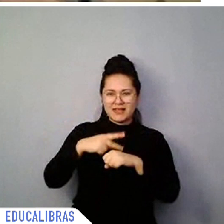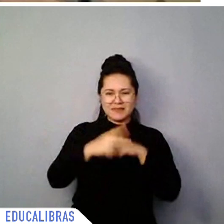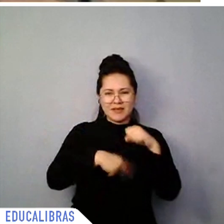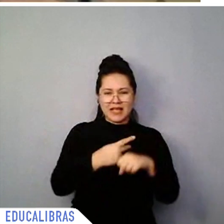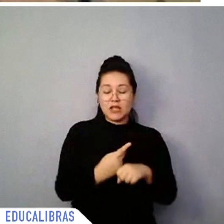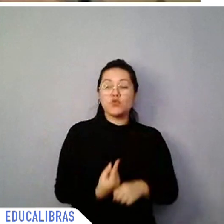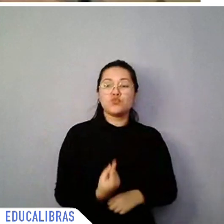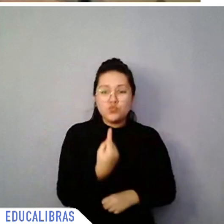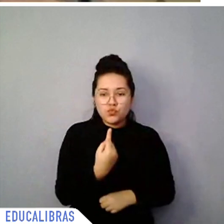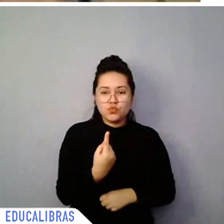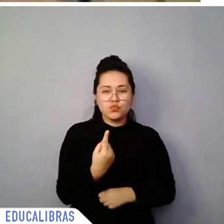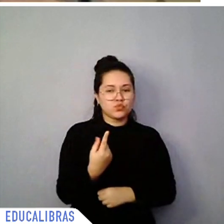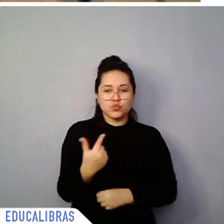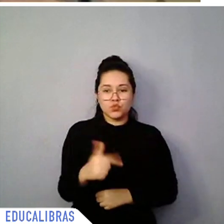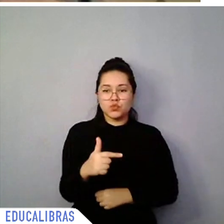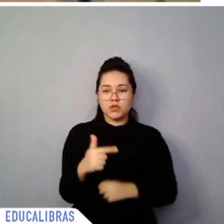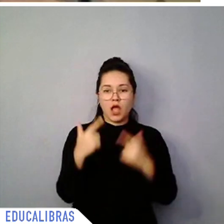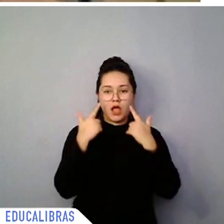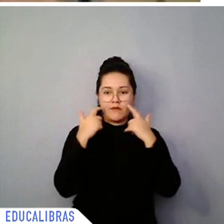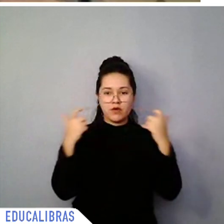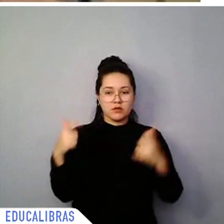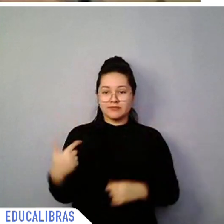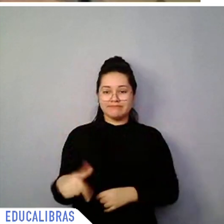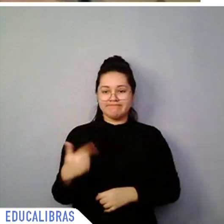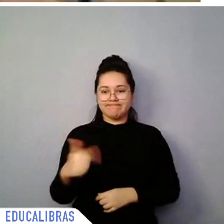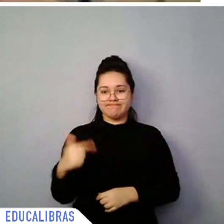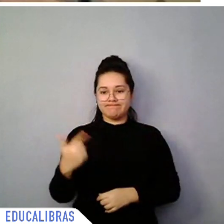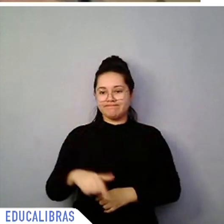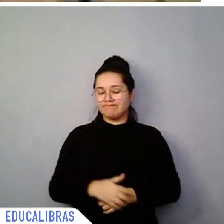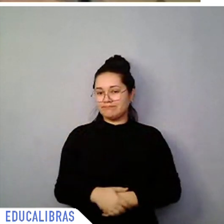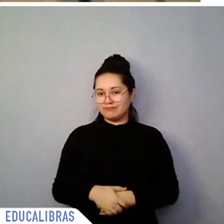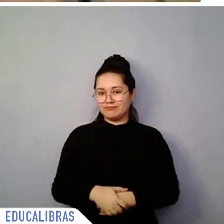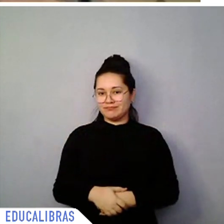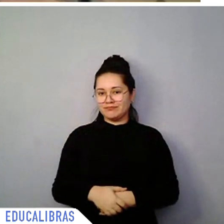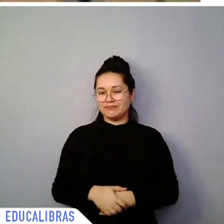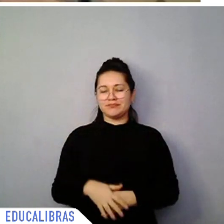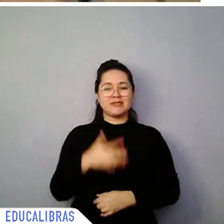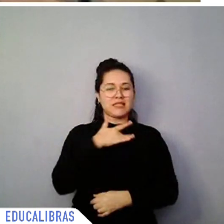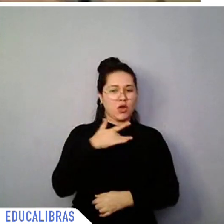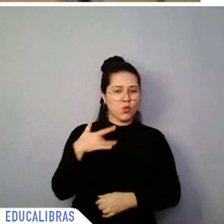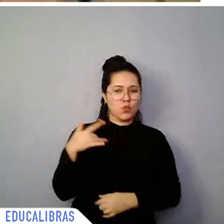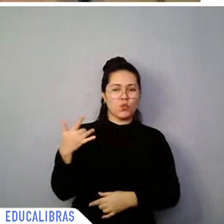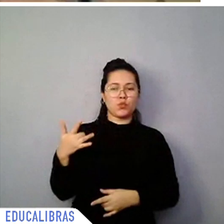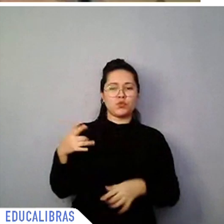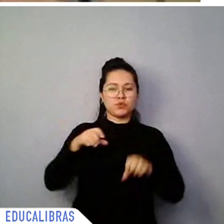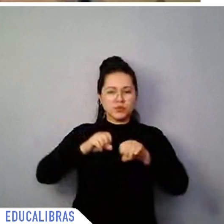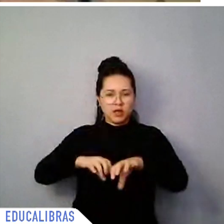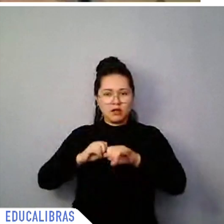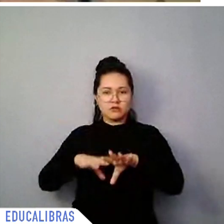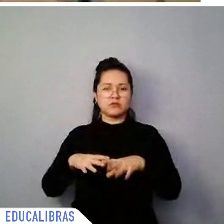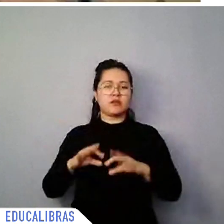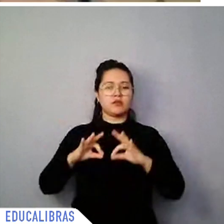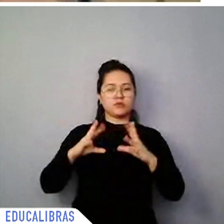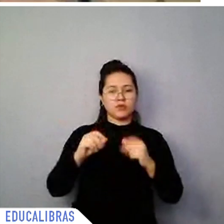everywhere. We see that in all countries. And women in Brazil